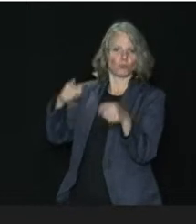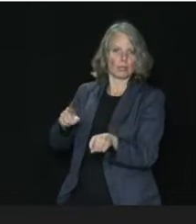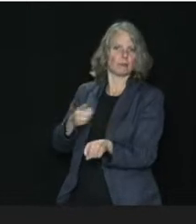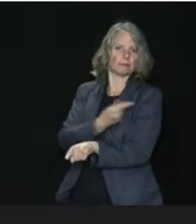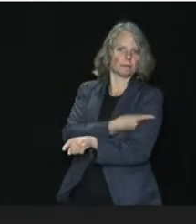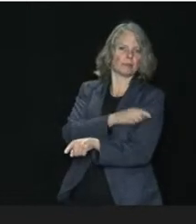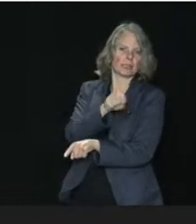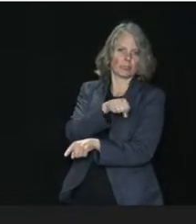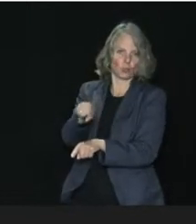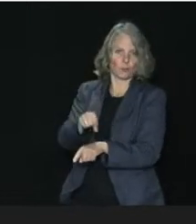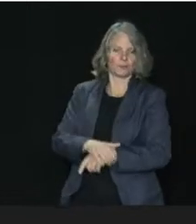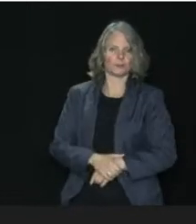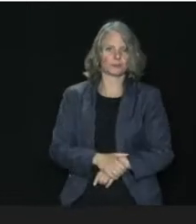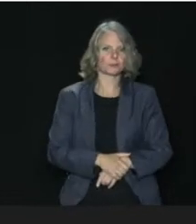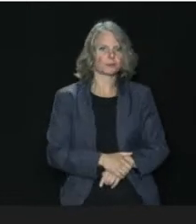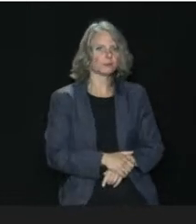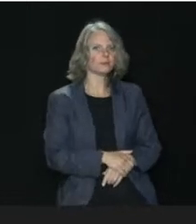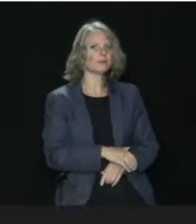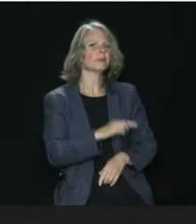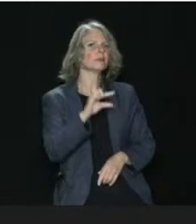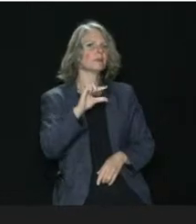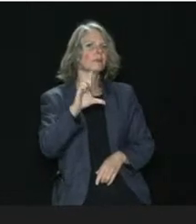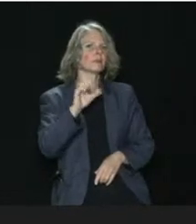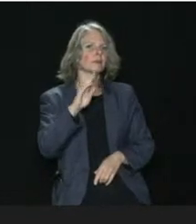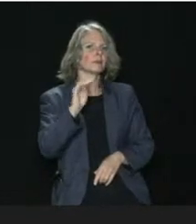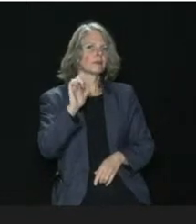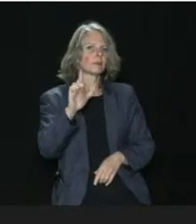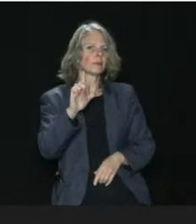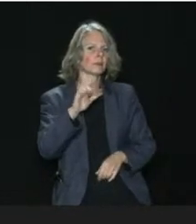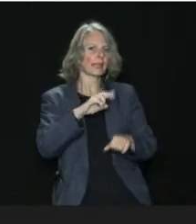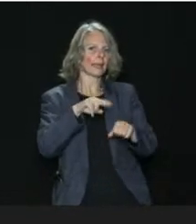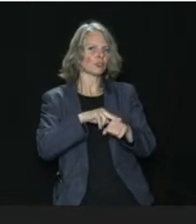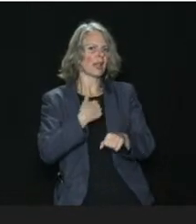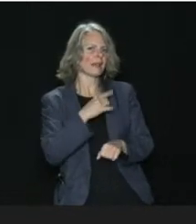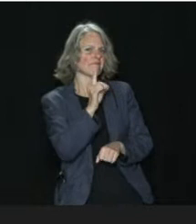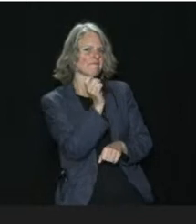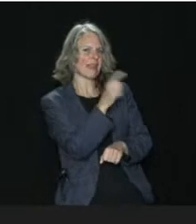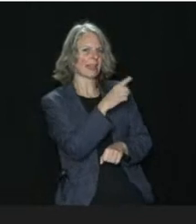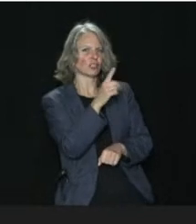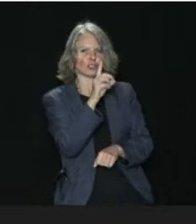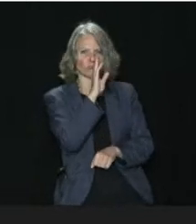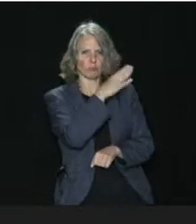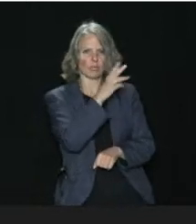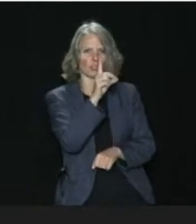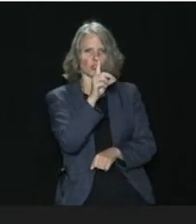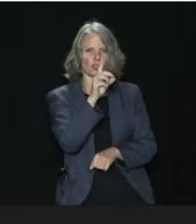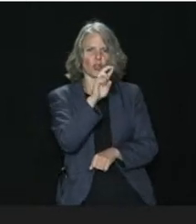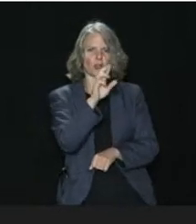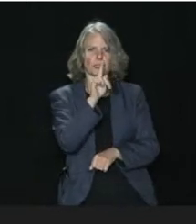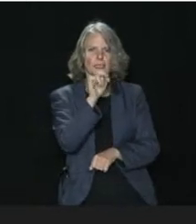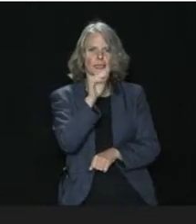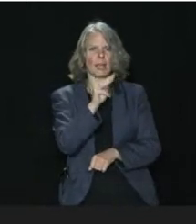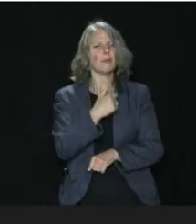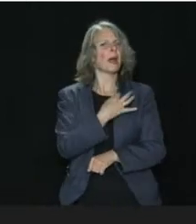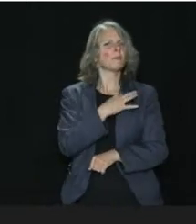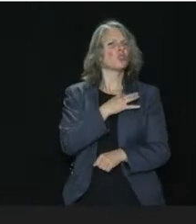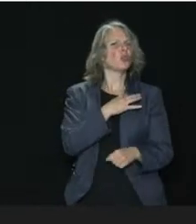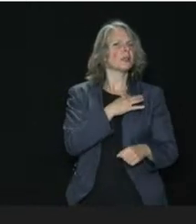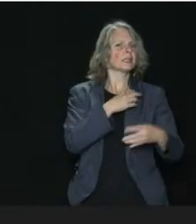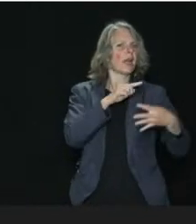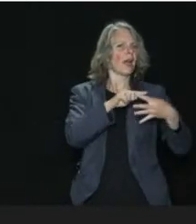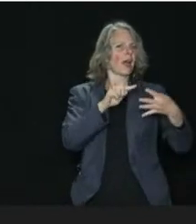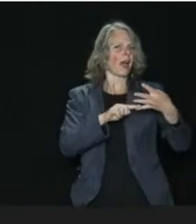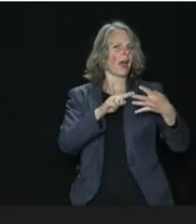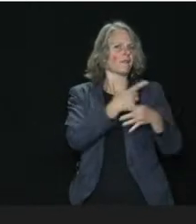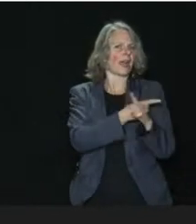Dr. Tam, Michael Couture with Global National. I wanted to ask you about vaccine mixing. Other jurisdictions have already approved it before the UK study does